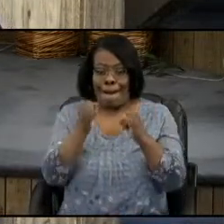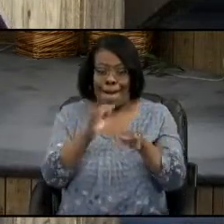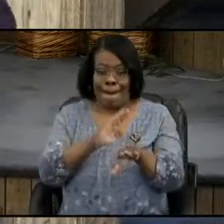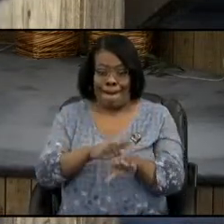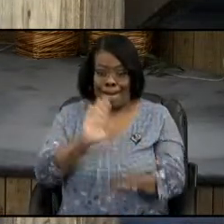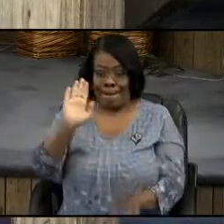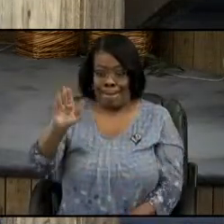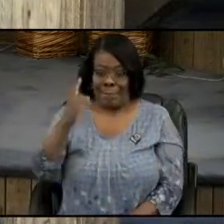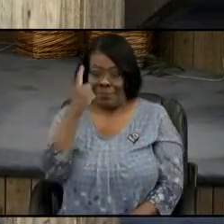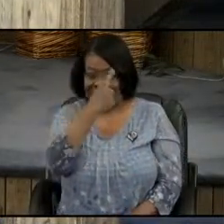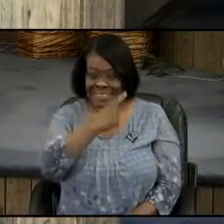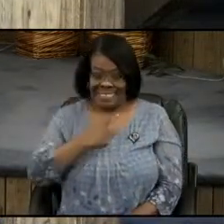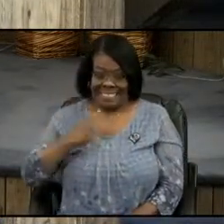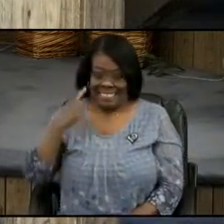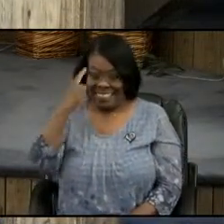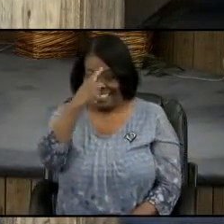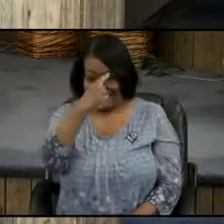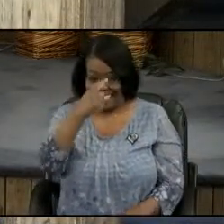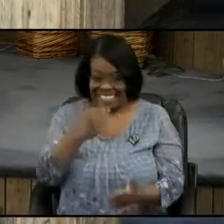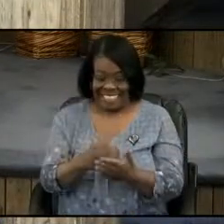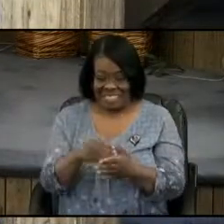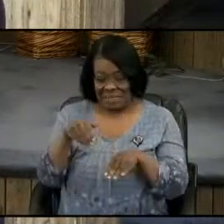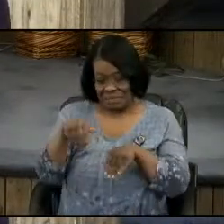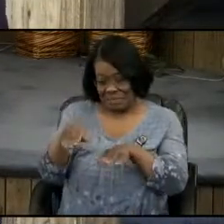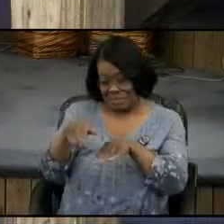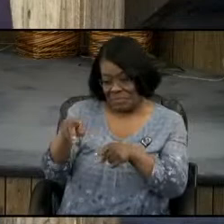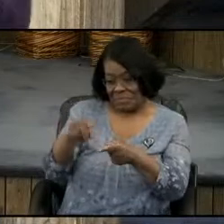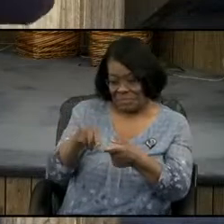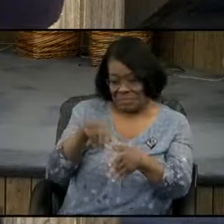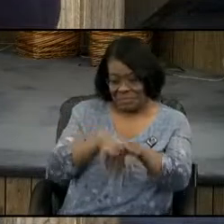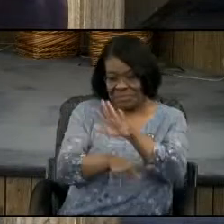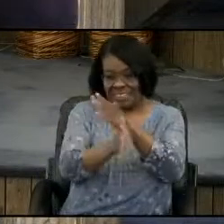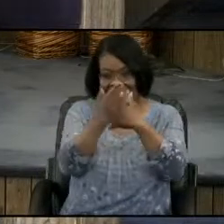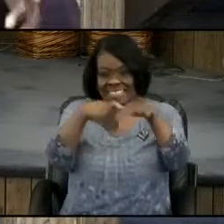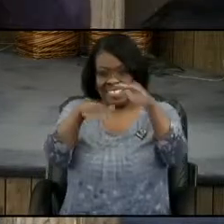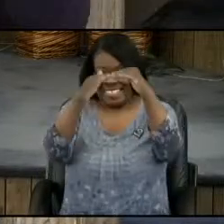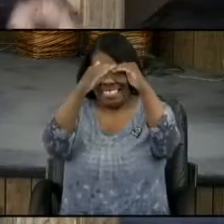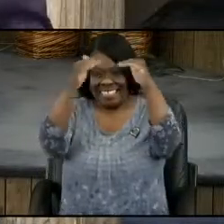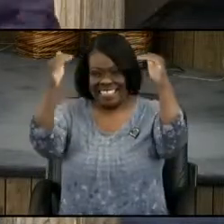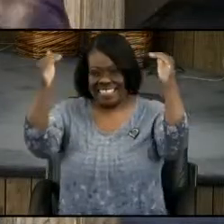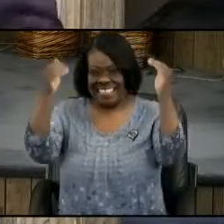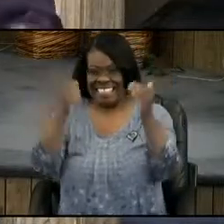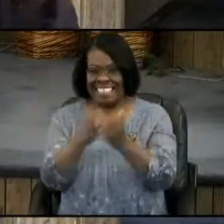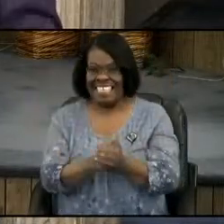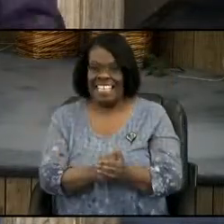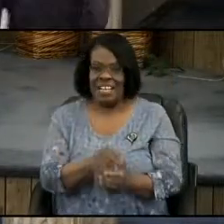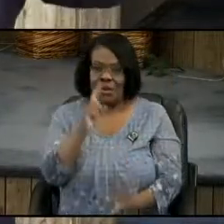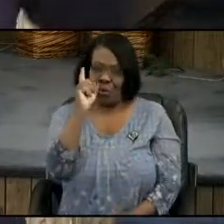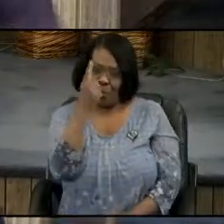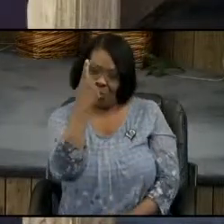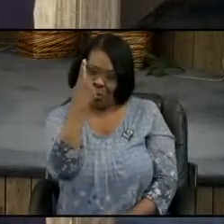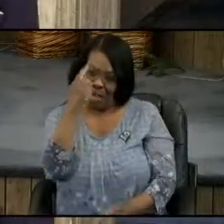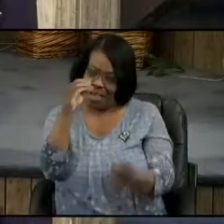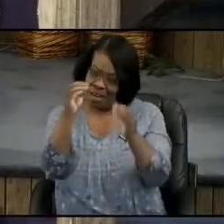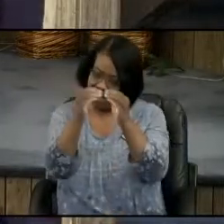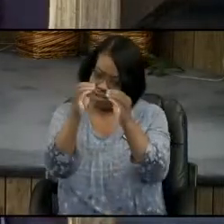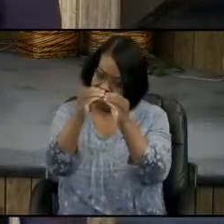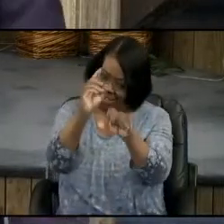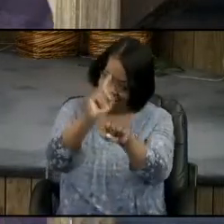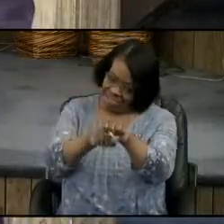To Zion. You need to see the rooster just be flying up. Now you need to do that chorus one more